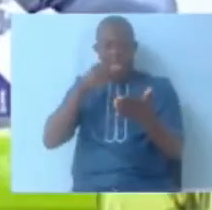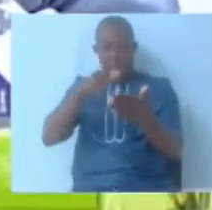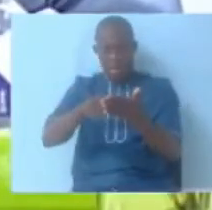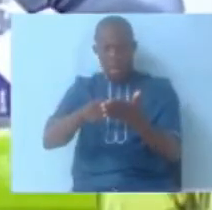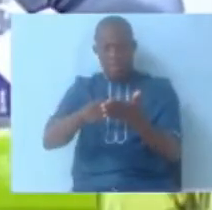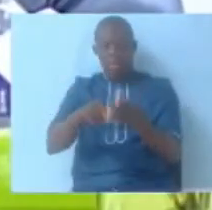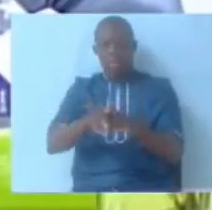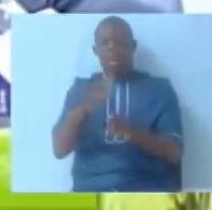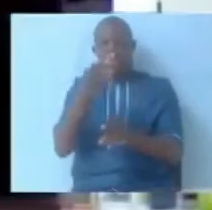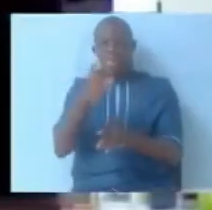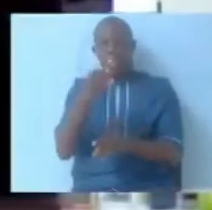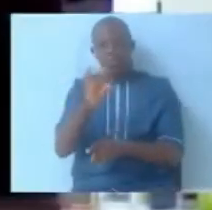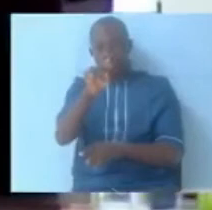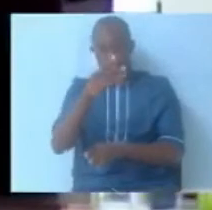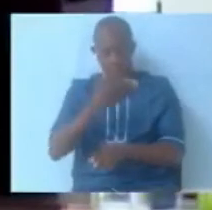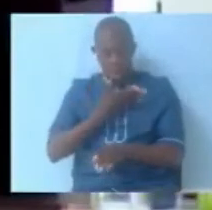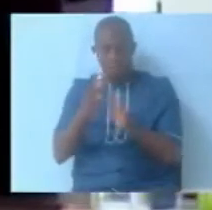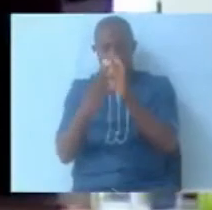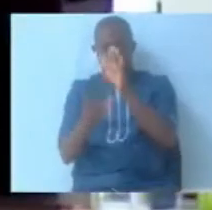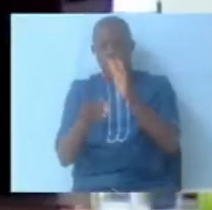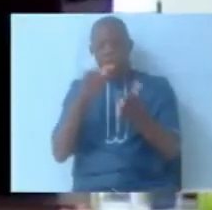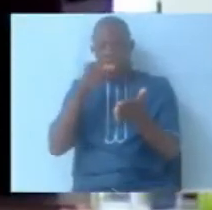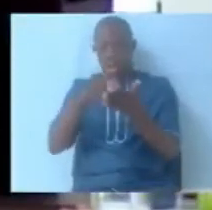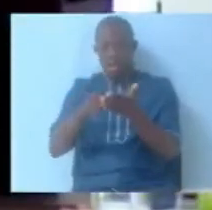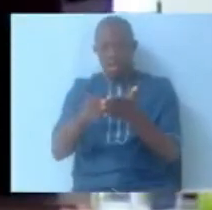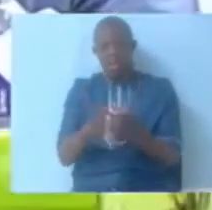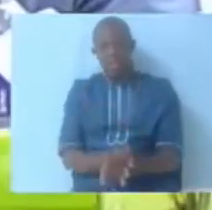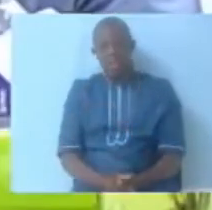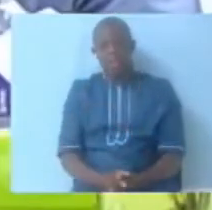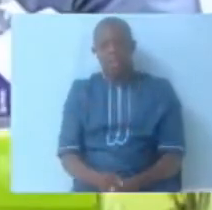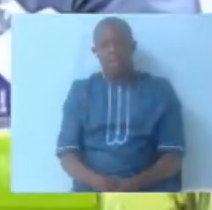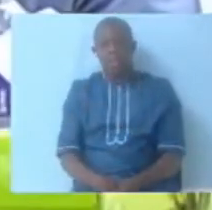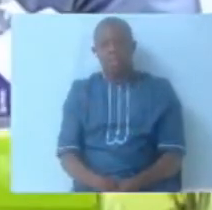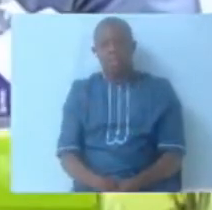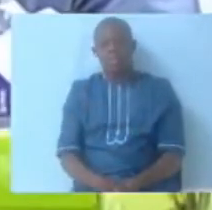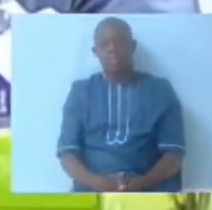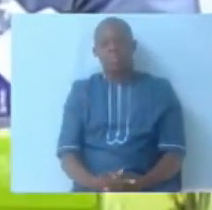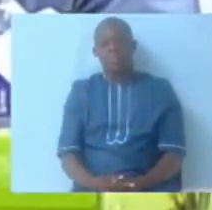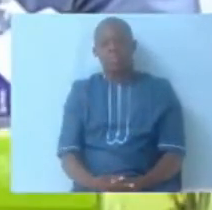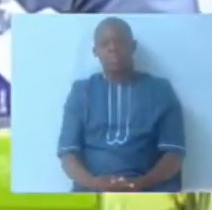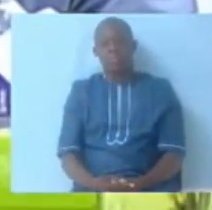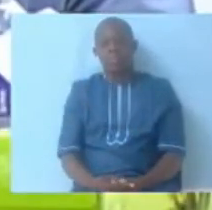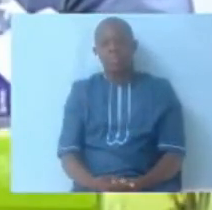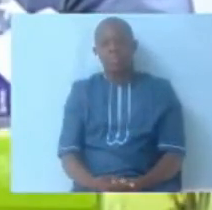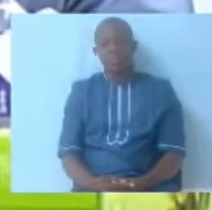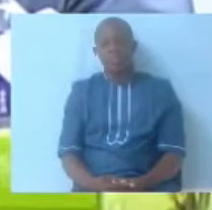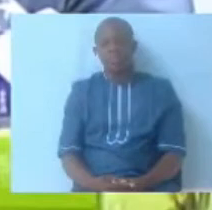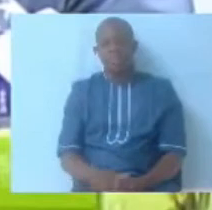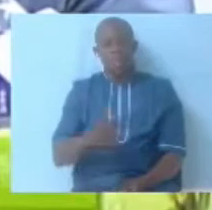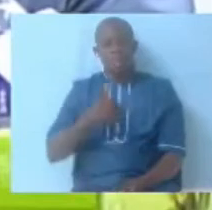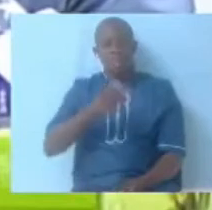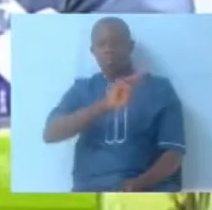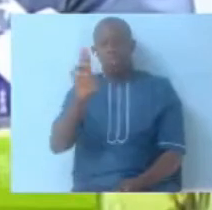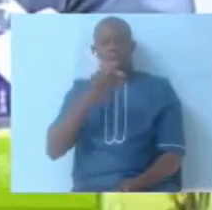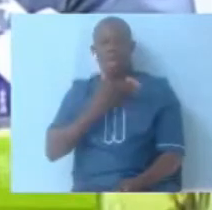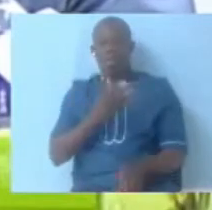akono ba? Would you have a copy of it available? Letter on yinka, copy be buli yande ba? I don't have it here now. I passed by my office this morning